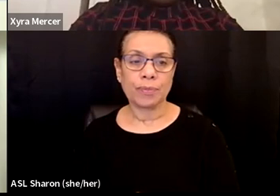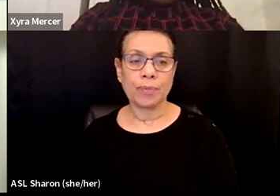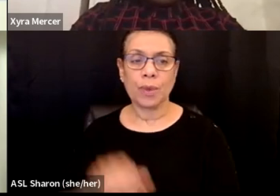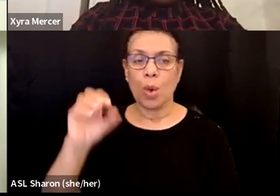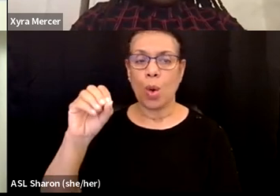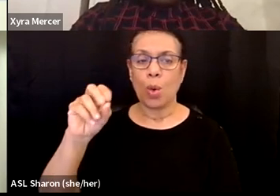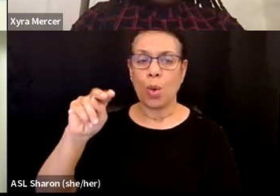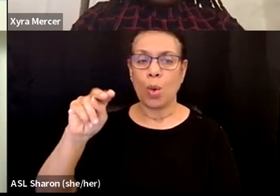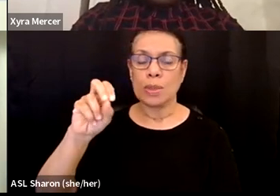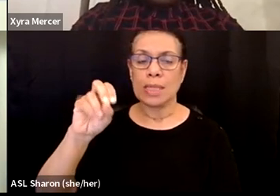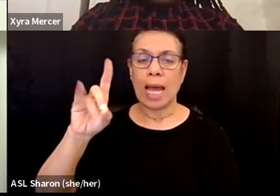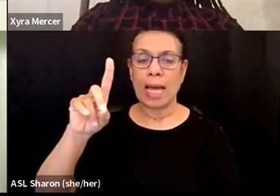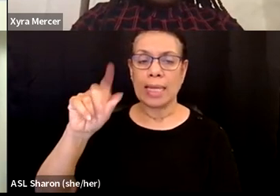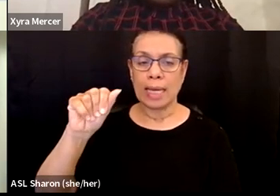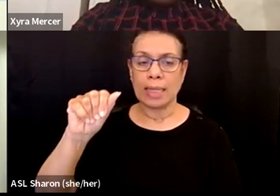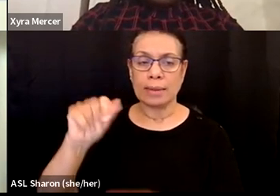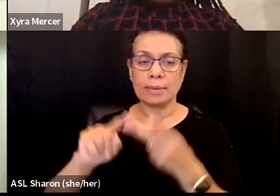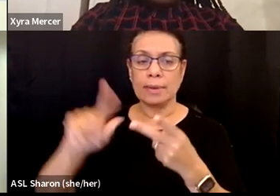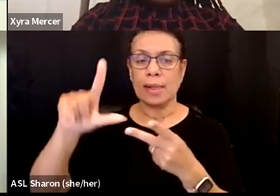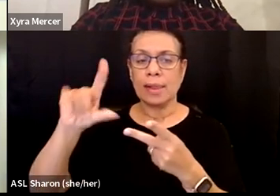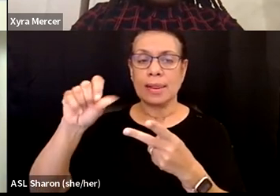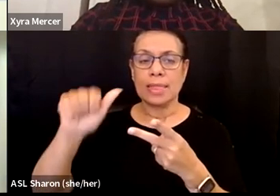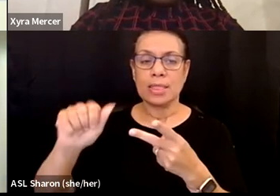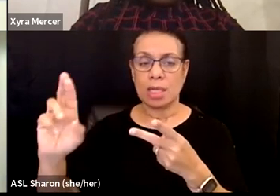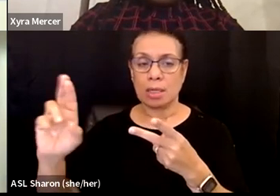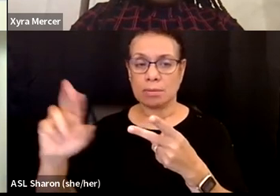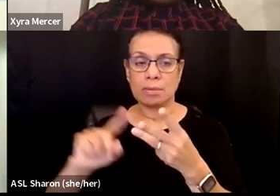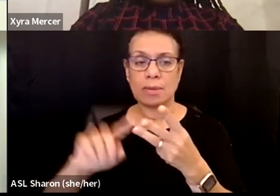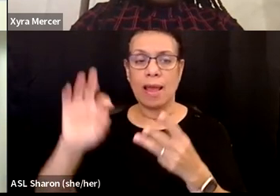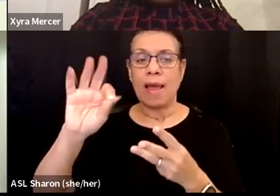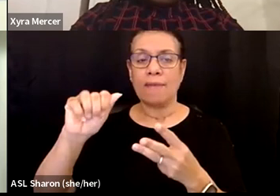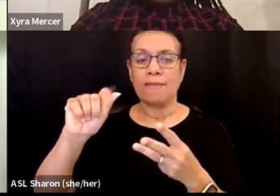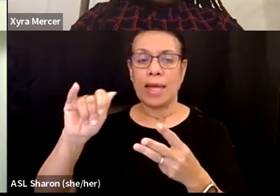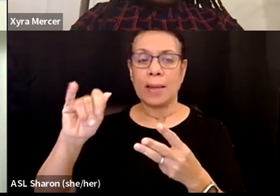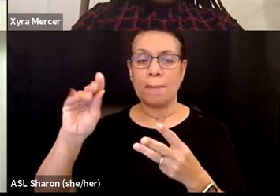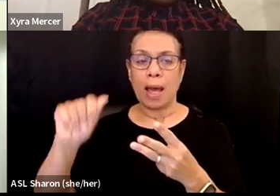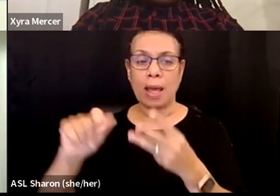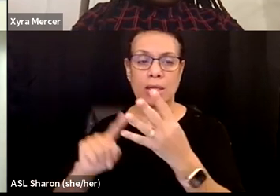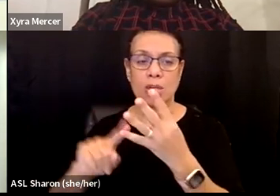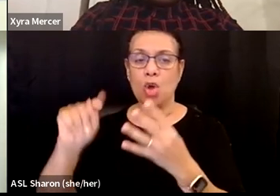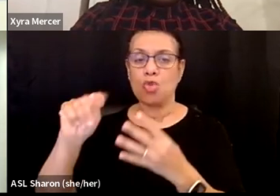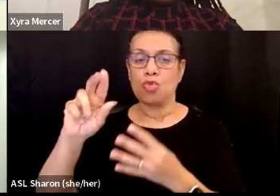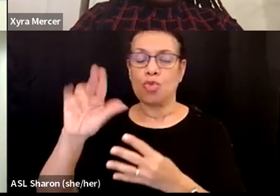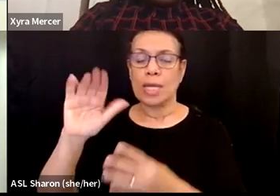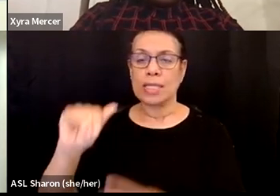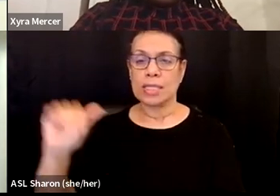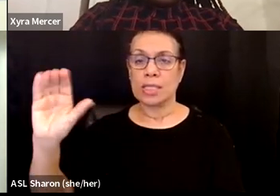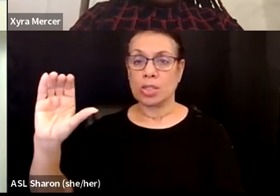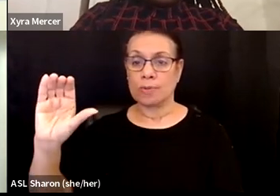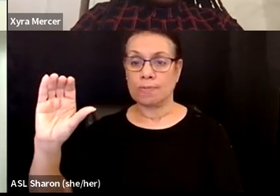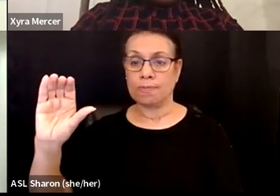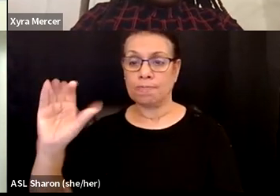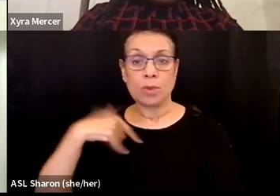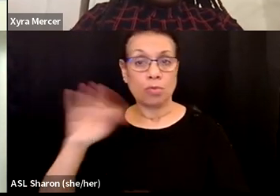robinson fatima ali salaam and tracy curtin if you could please raise your hands virtually in